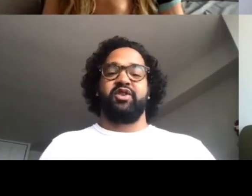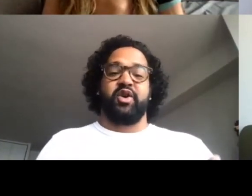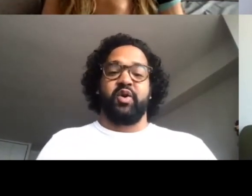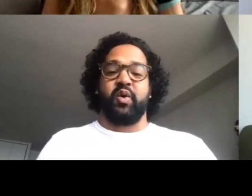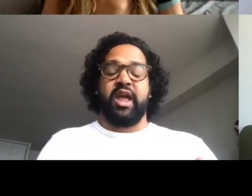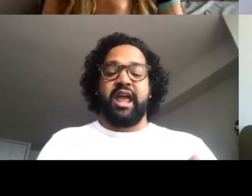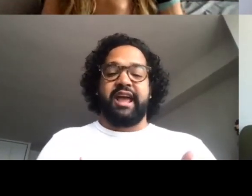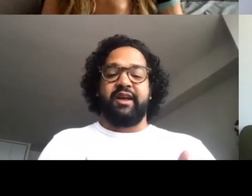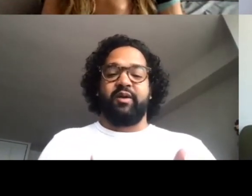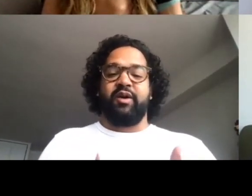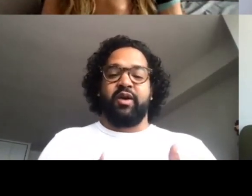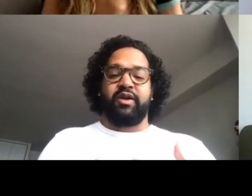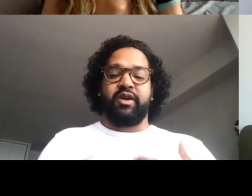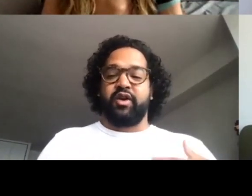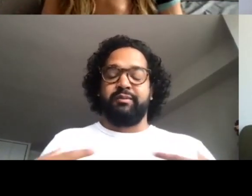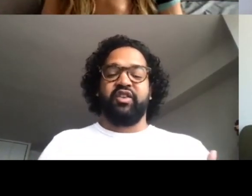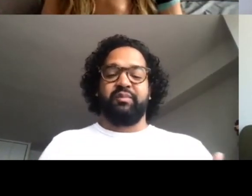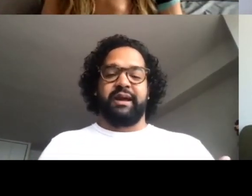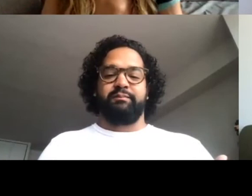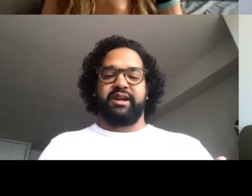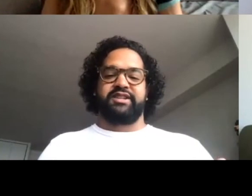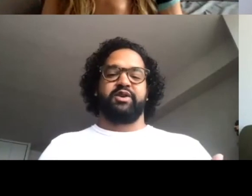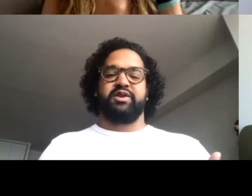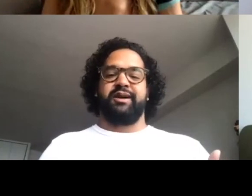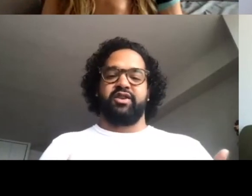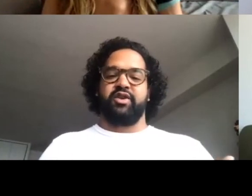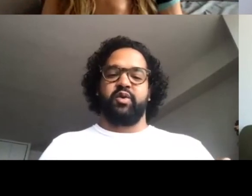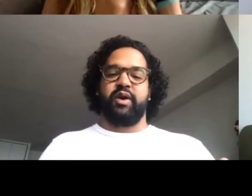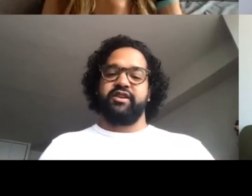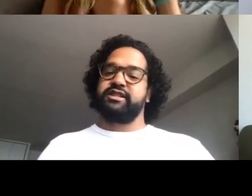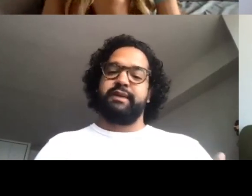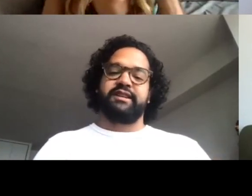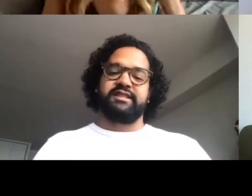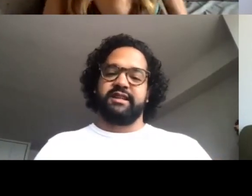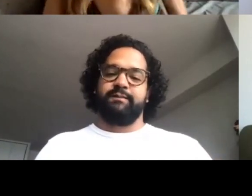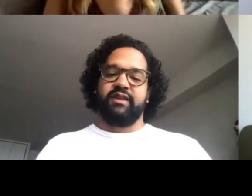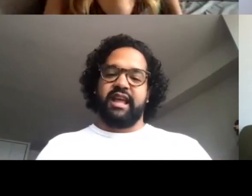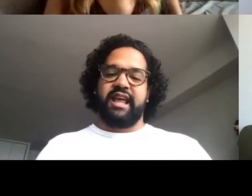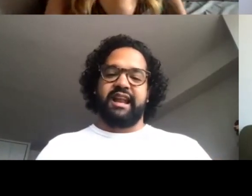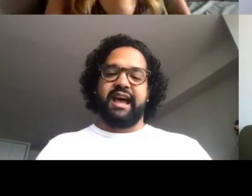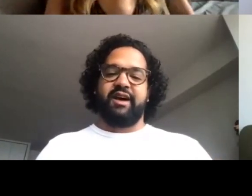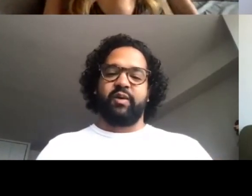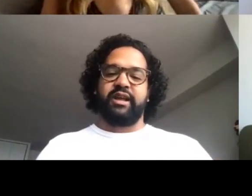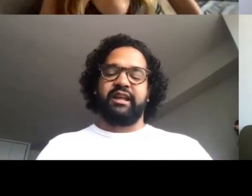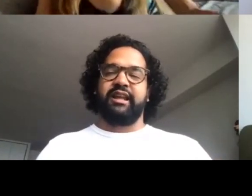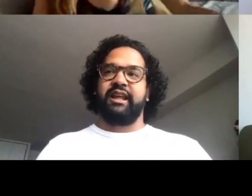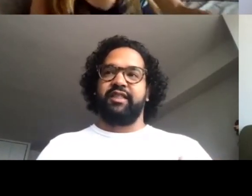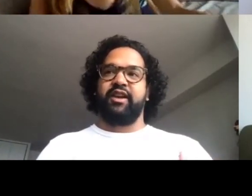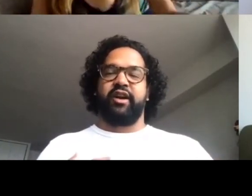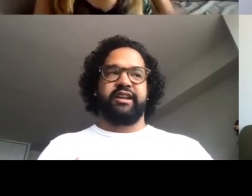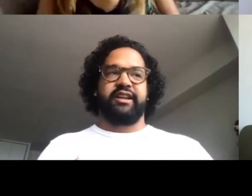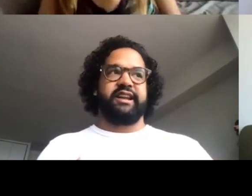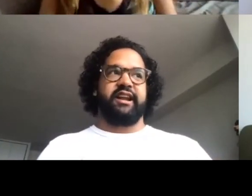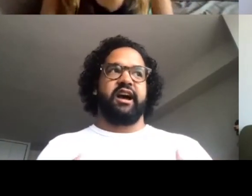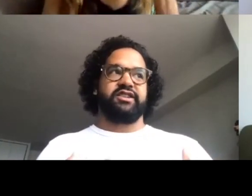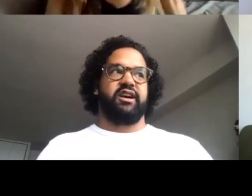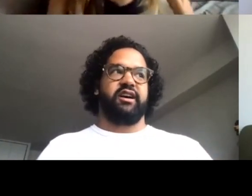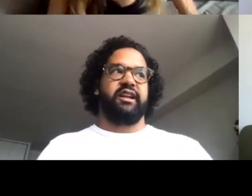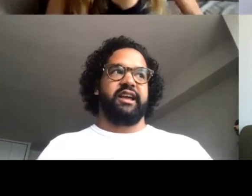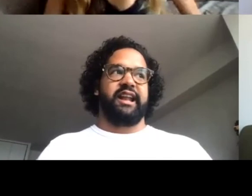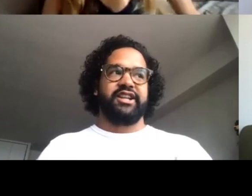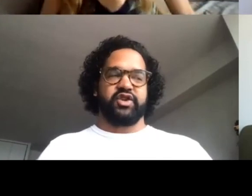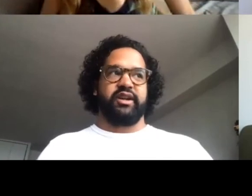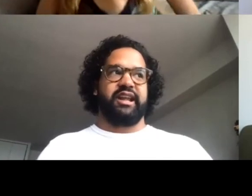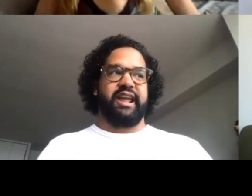about you and your movement, but it's also about you and your space. And now we, the audience, get